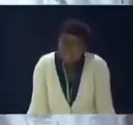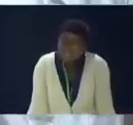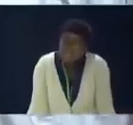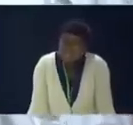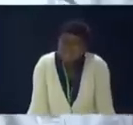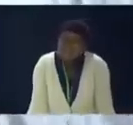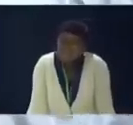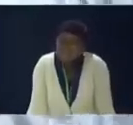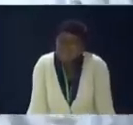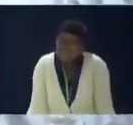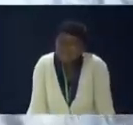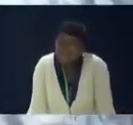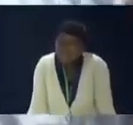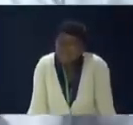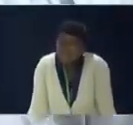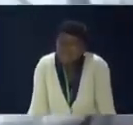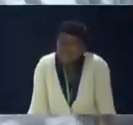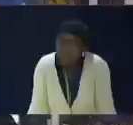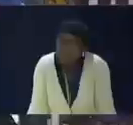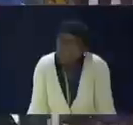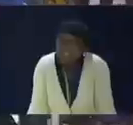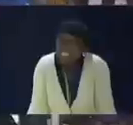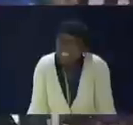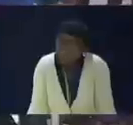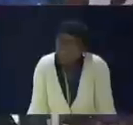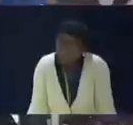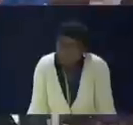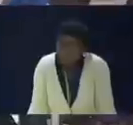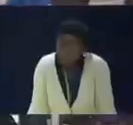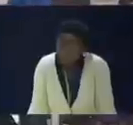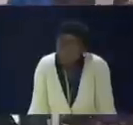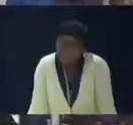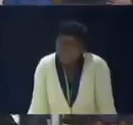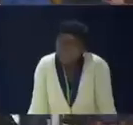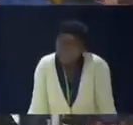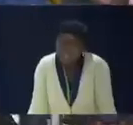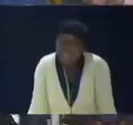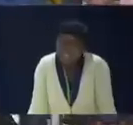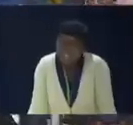Oh Lord, thank you, thank you, thank you, because I know